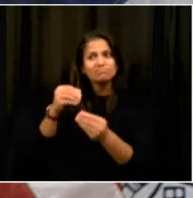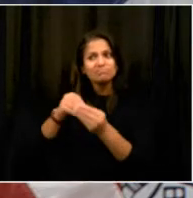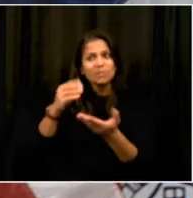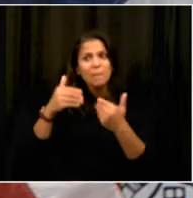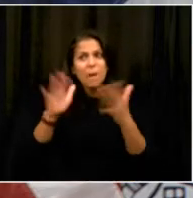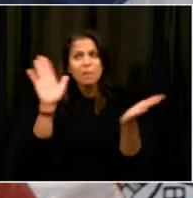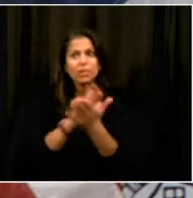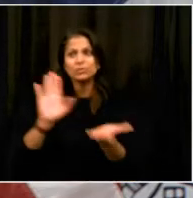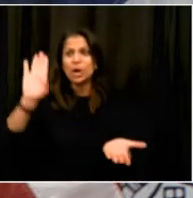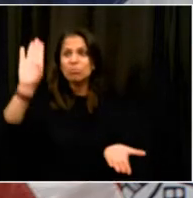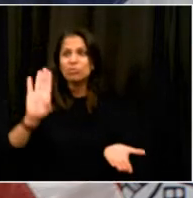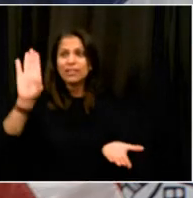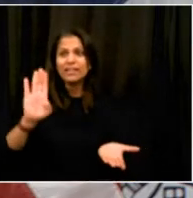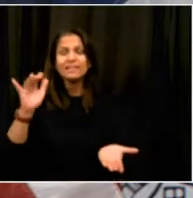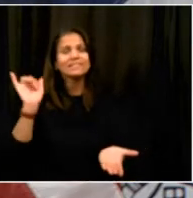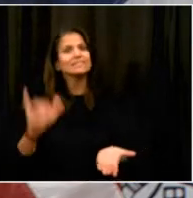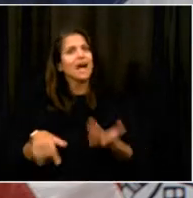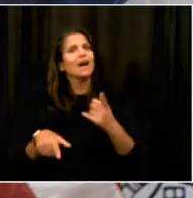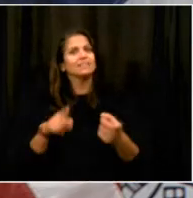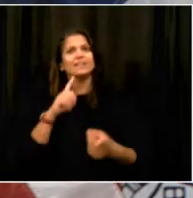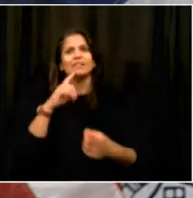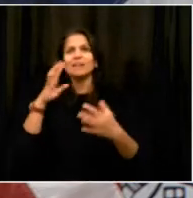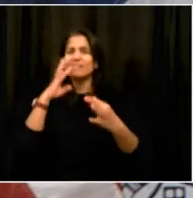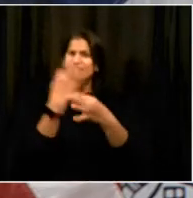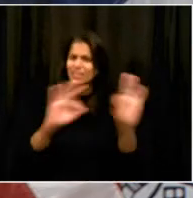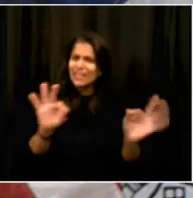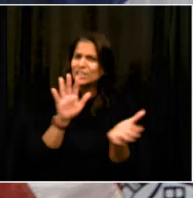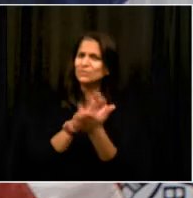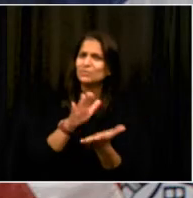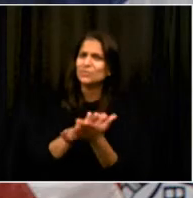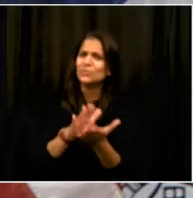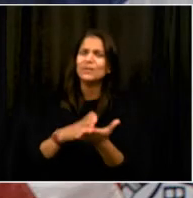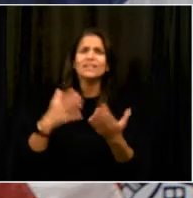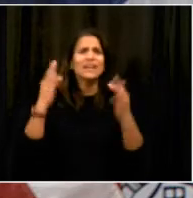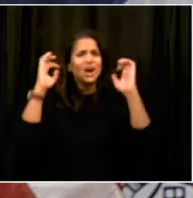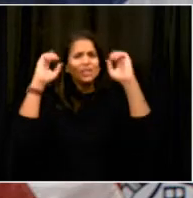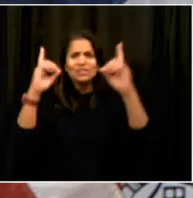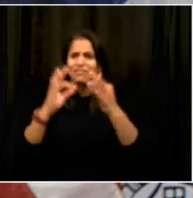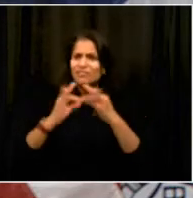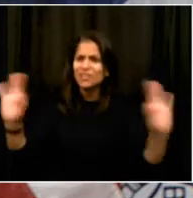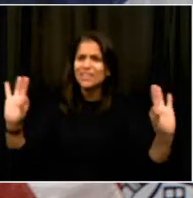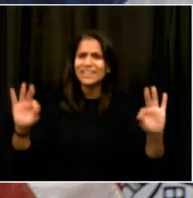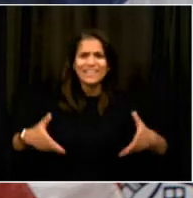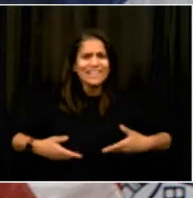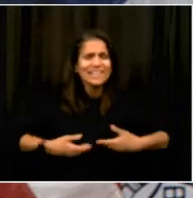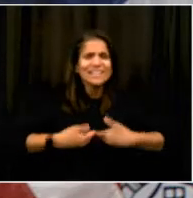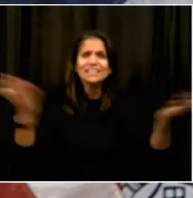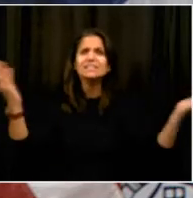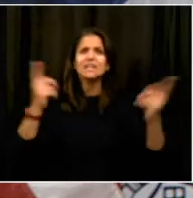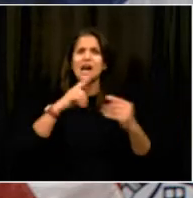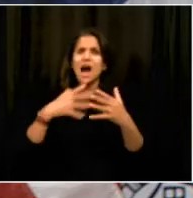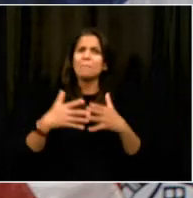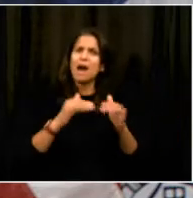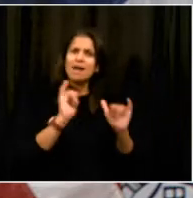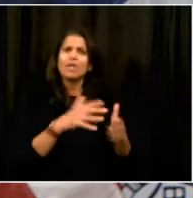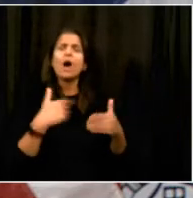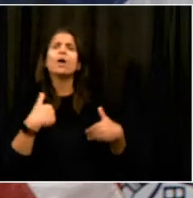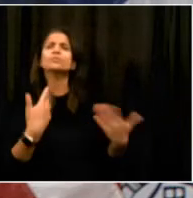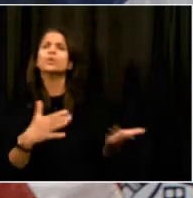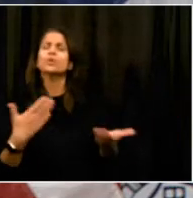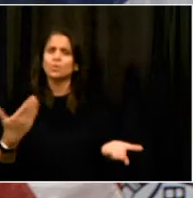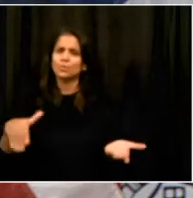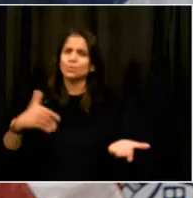potential. So everyone, now let's get to what has allowed us to have safe schools,